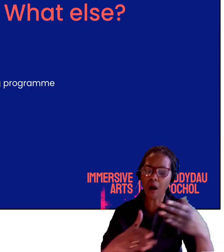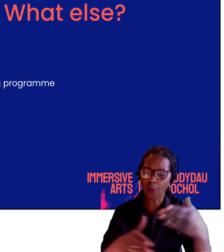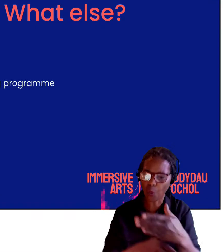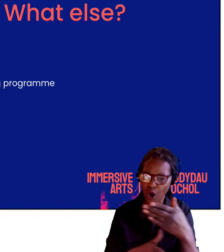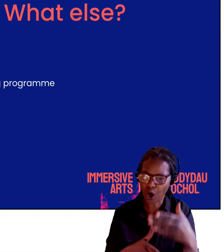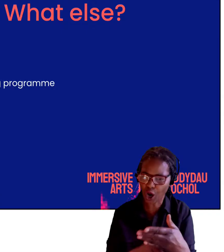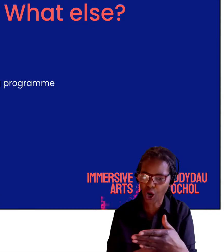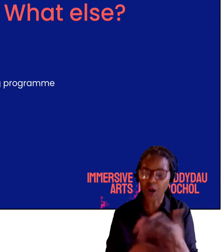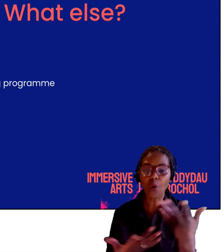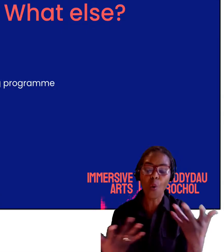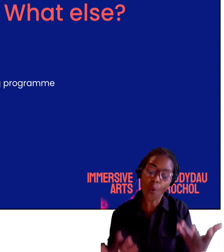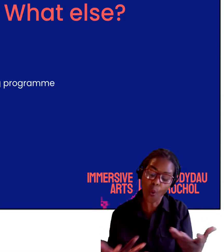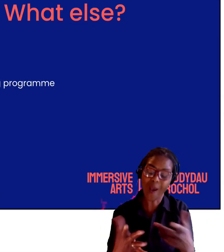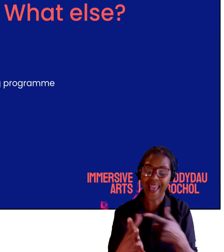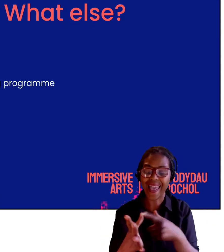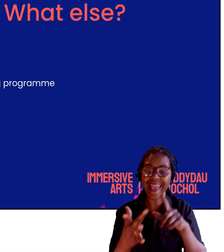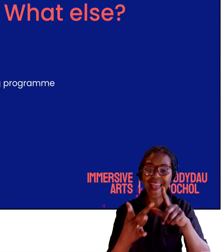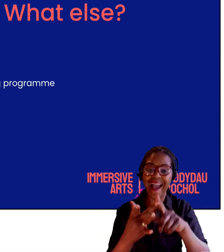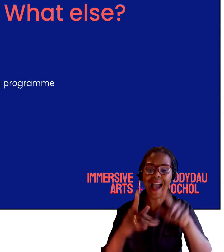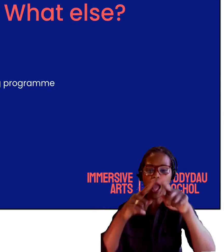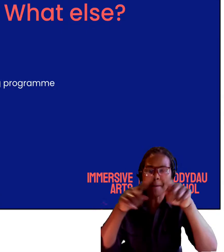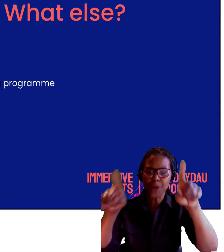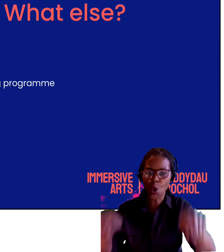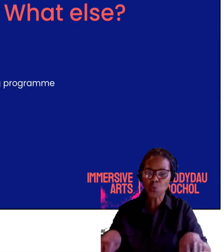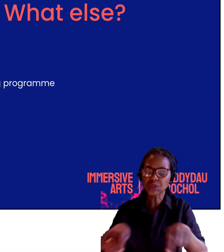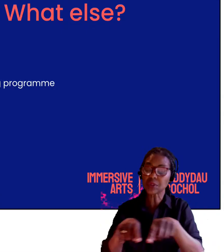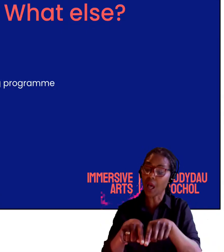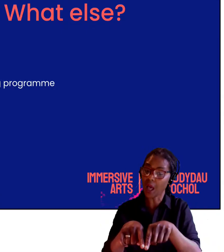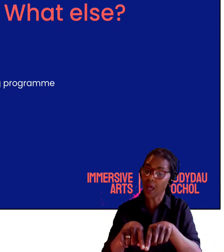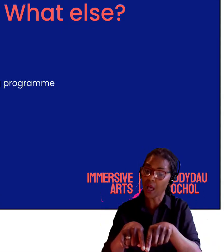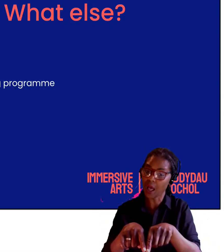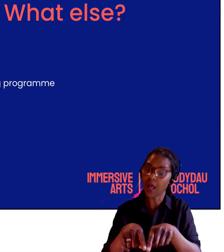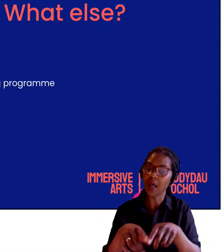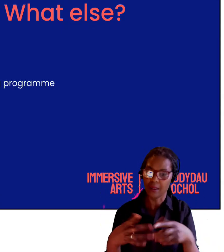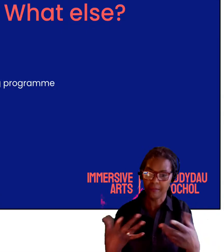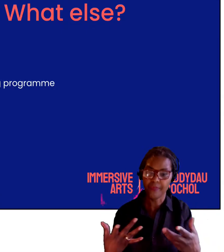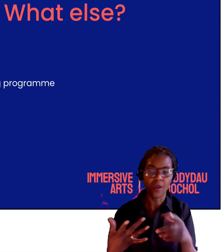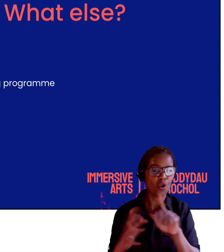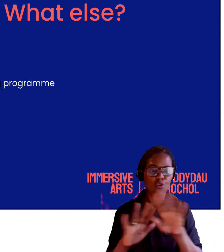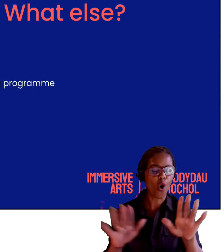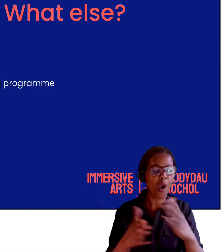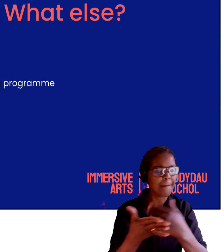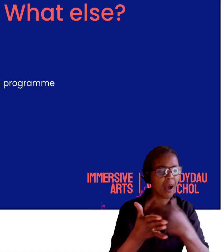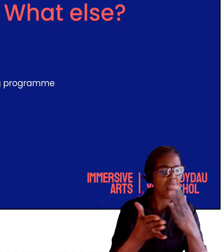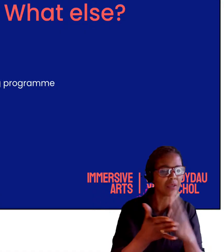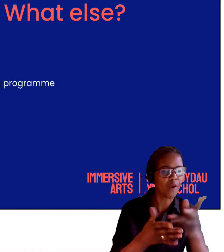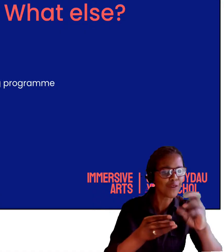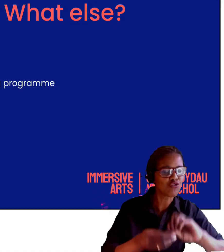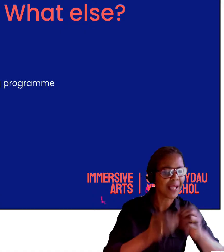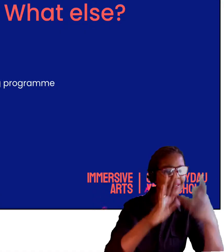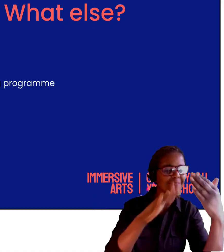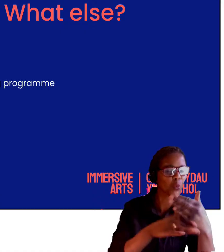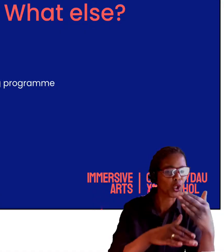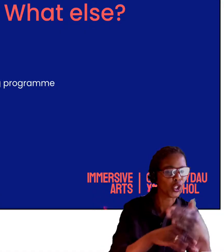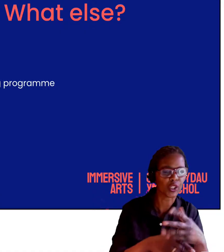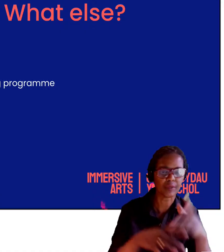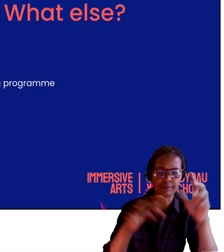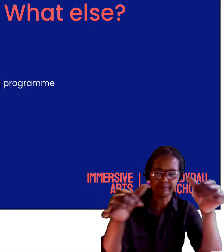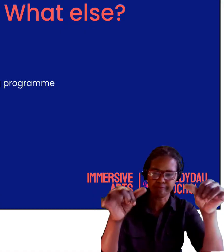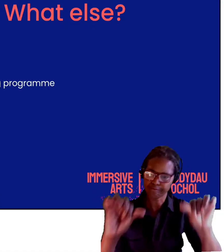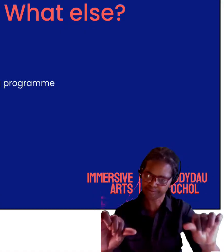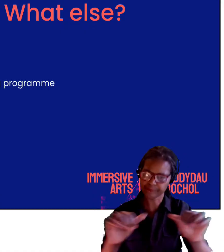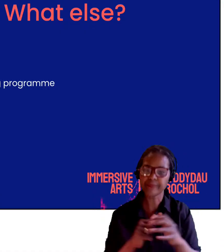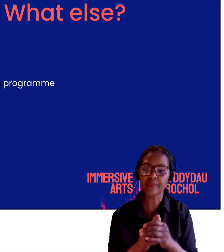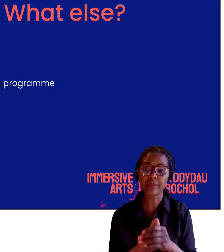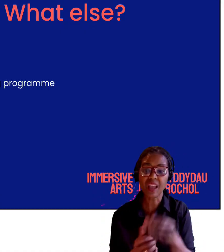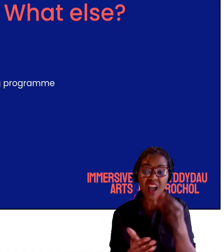augmented reality poster, rather than as an integral part of the creative work itself. Or funding to run another